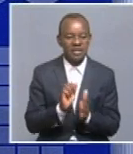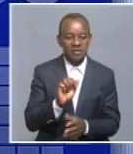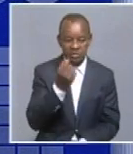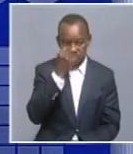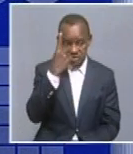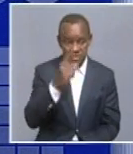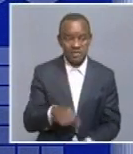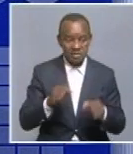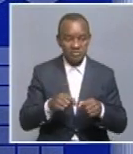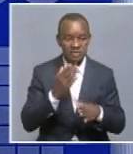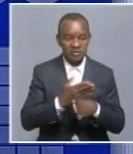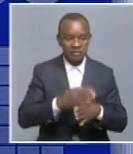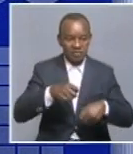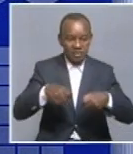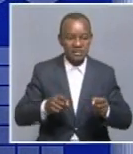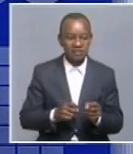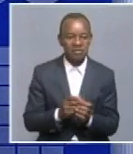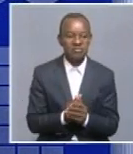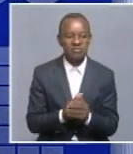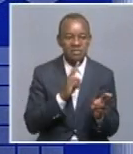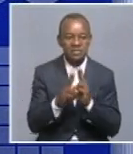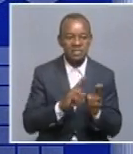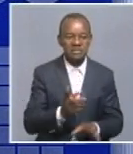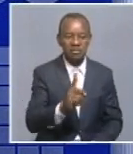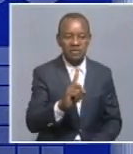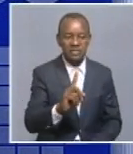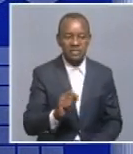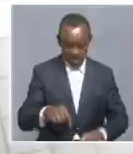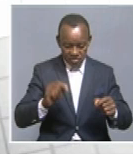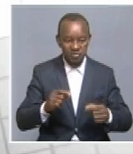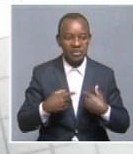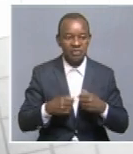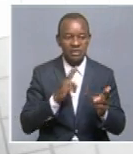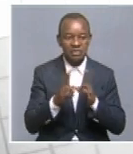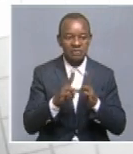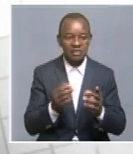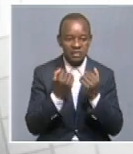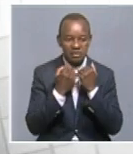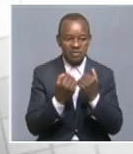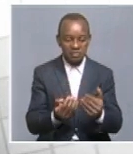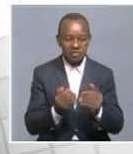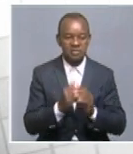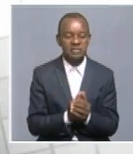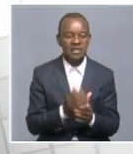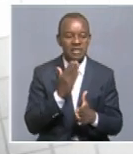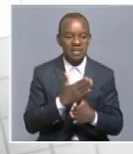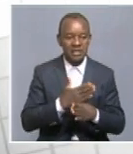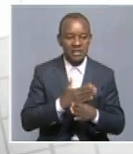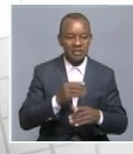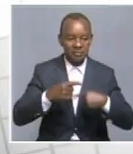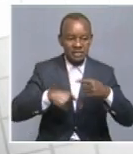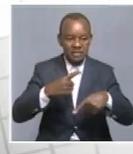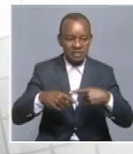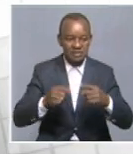seminar? Okay, today we highlighted the importance of our labor system has to play